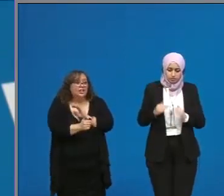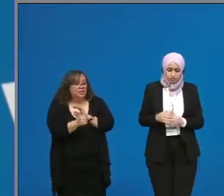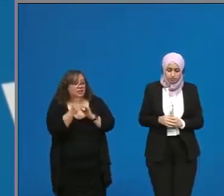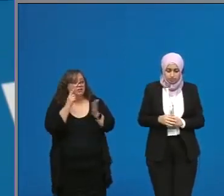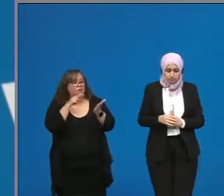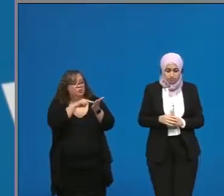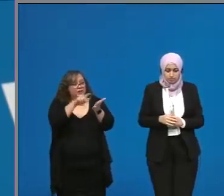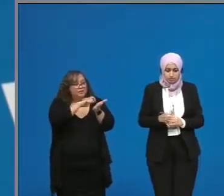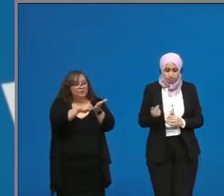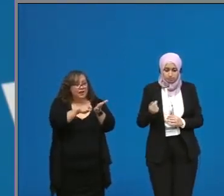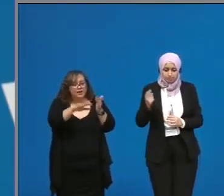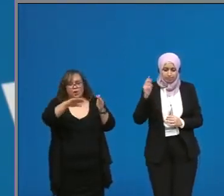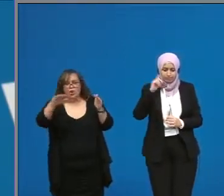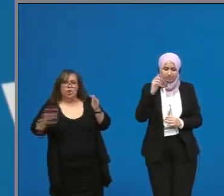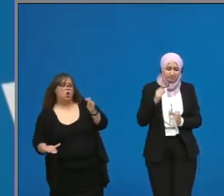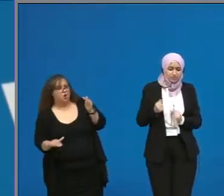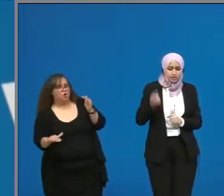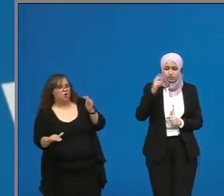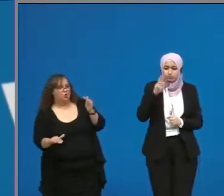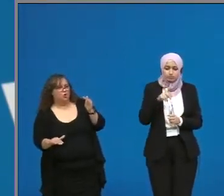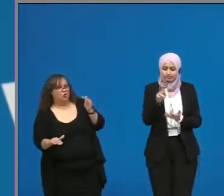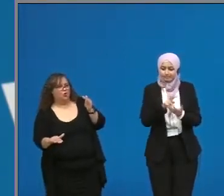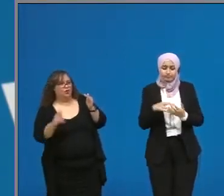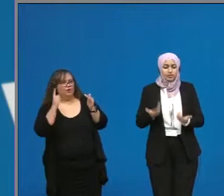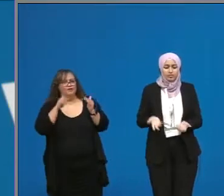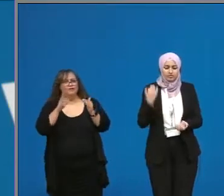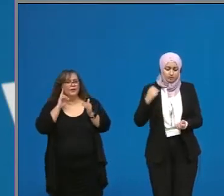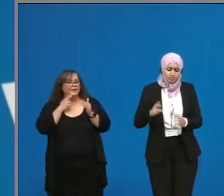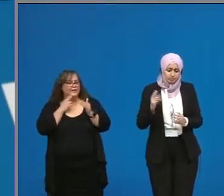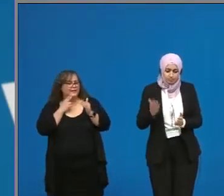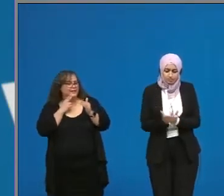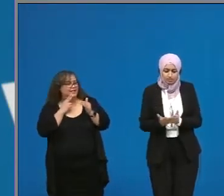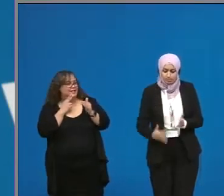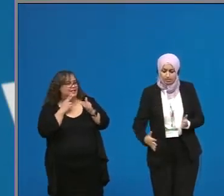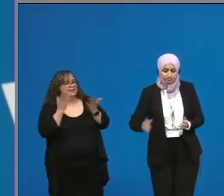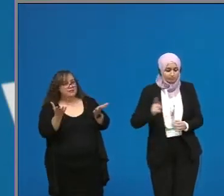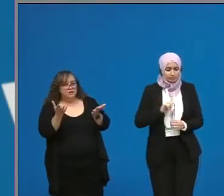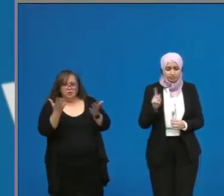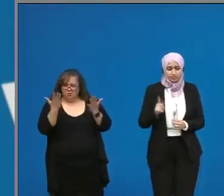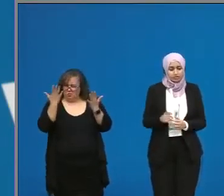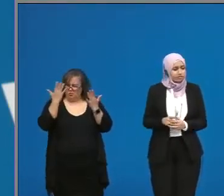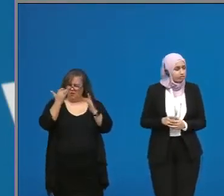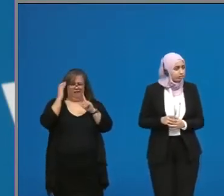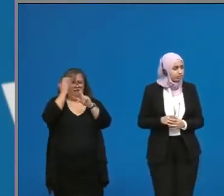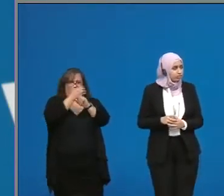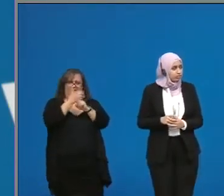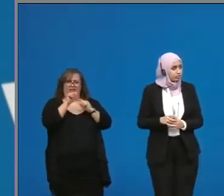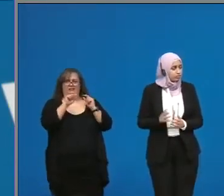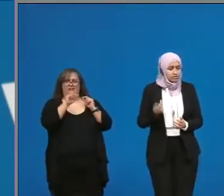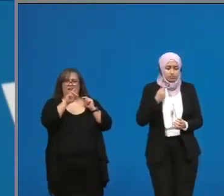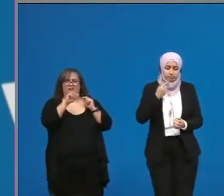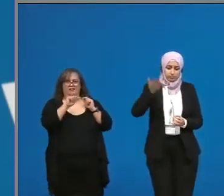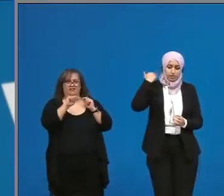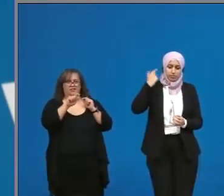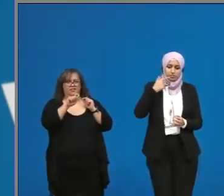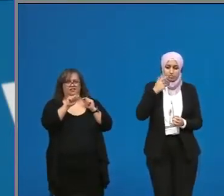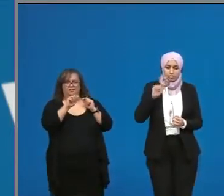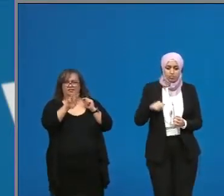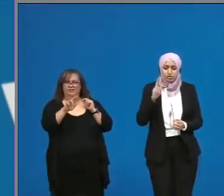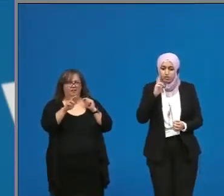anything, avatars to translate text to sign language? Deaf people can see the text. Unfortunately, this is a very big